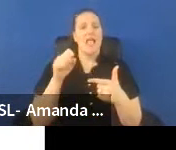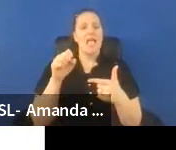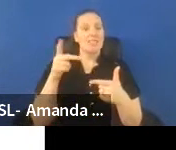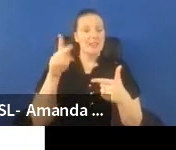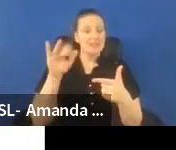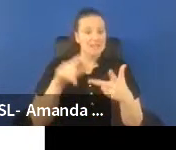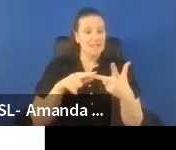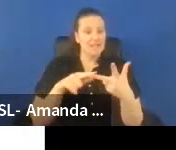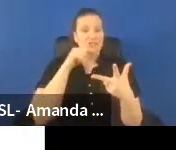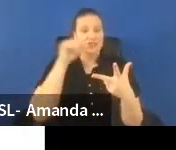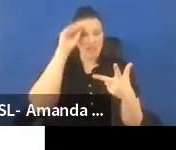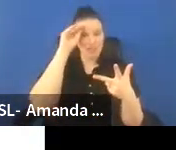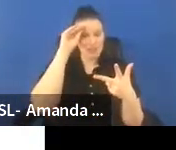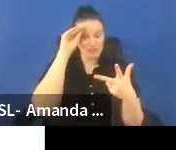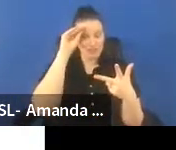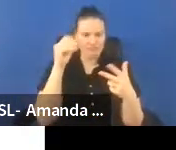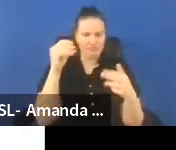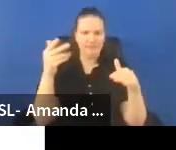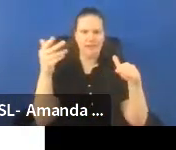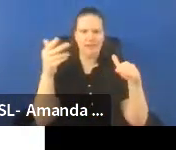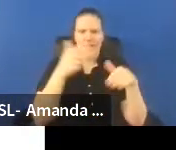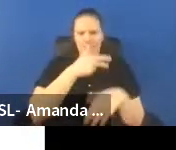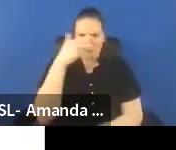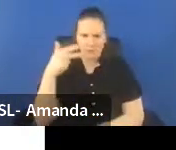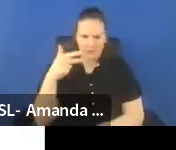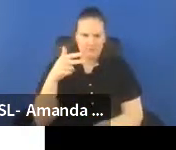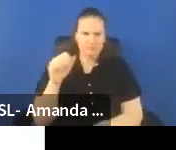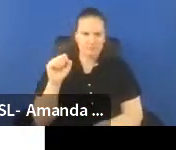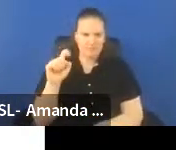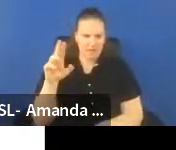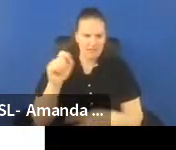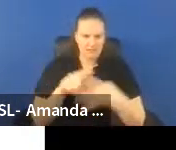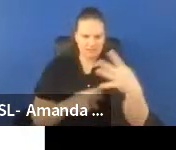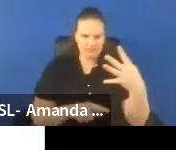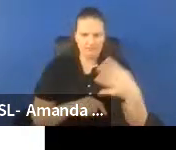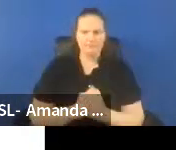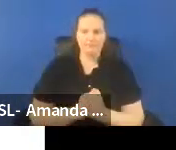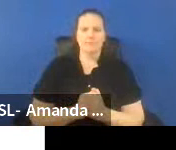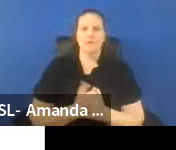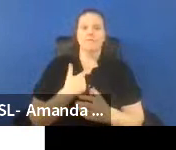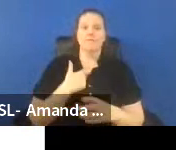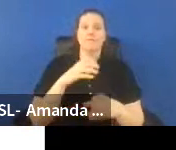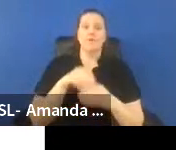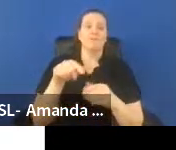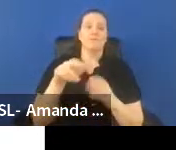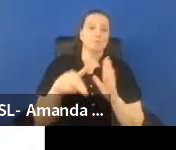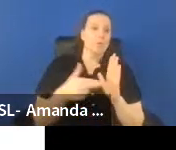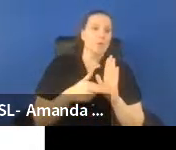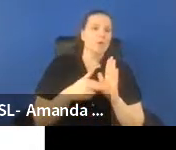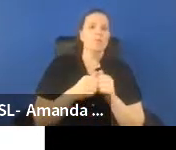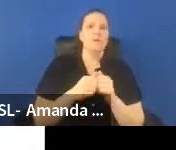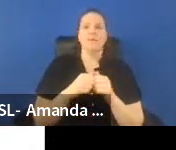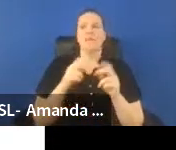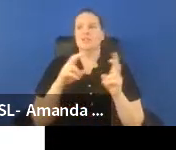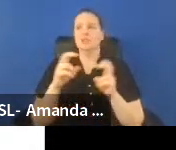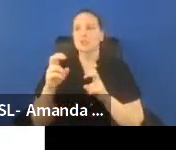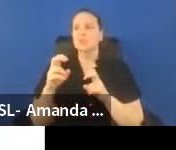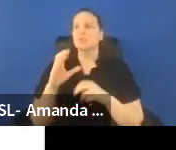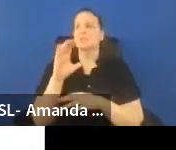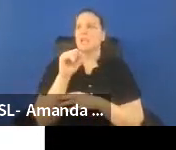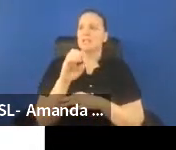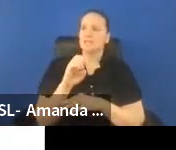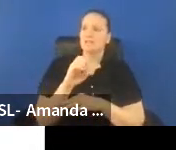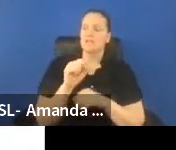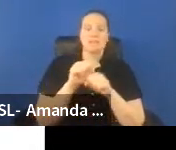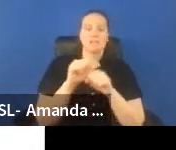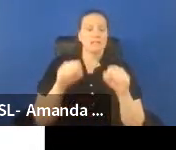So I come to this role looking at issues and cases always with kind of a system level